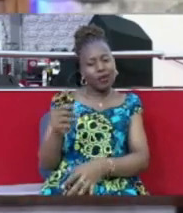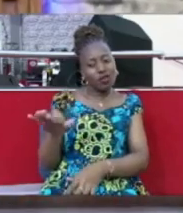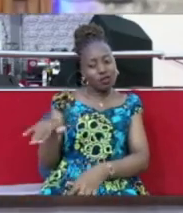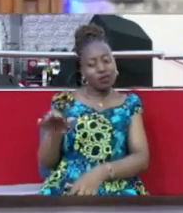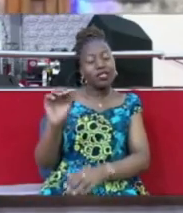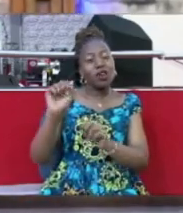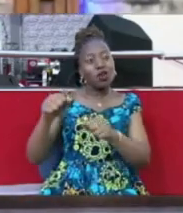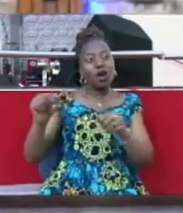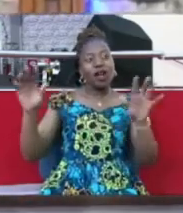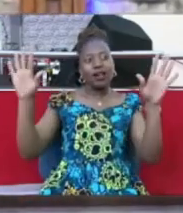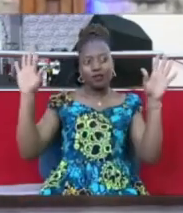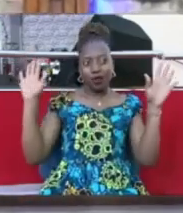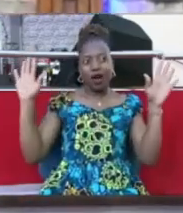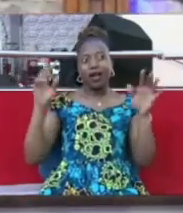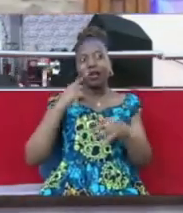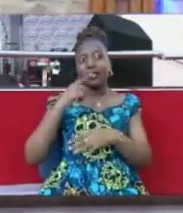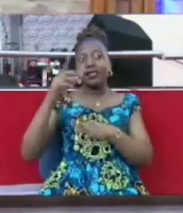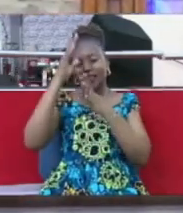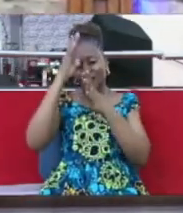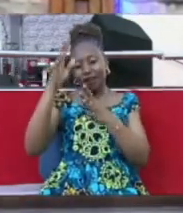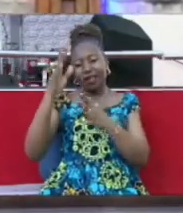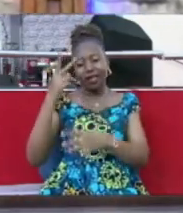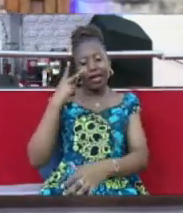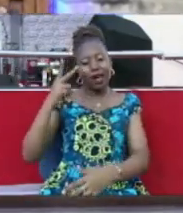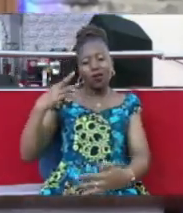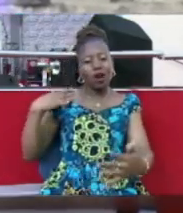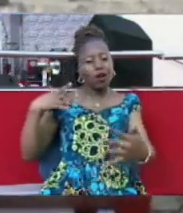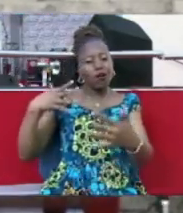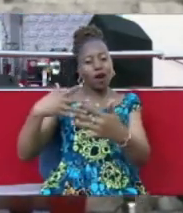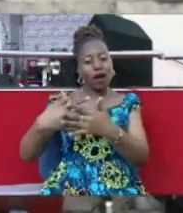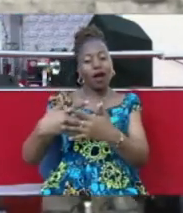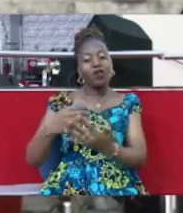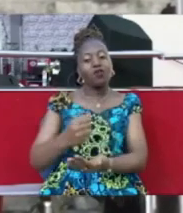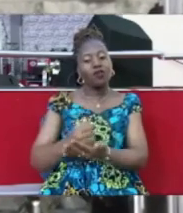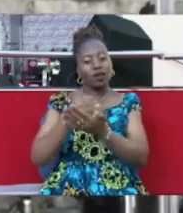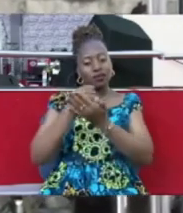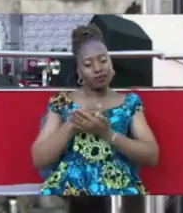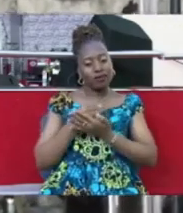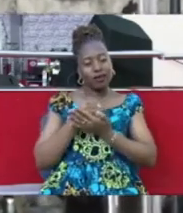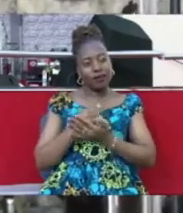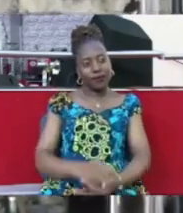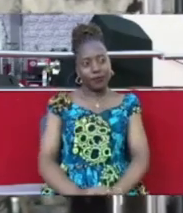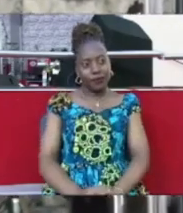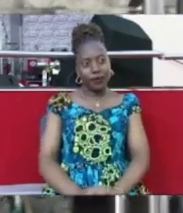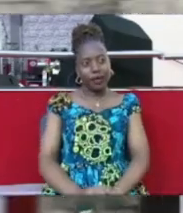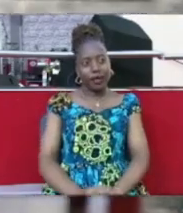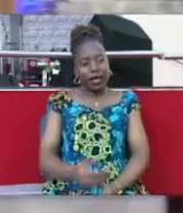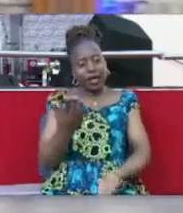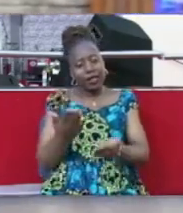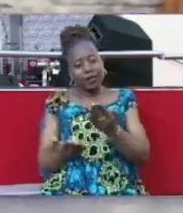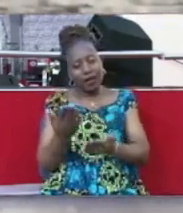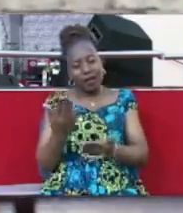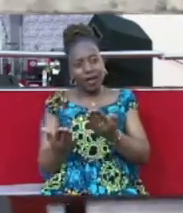and tell him, Father, see how far you have brought me. Unaweza inua mikono yako na usambie Mungu tazama jinsi ambazo umenileta. It might be a